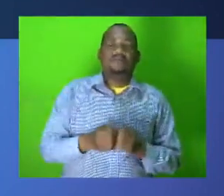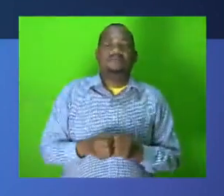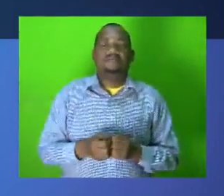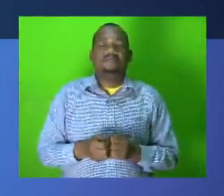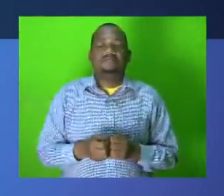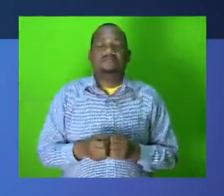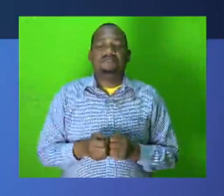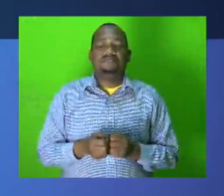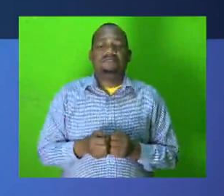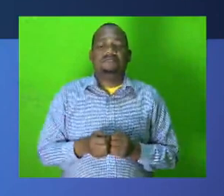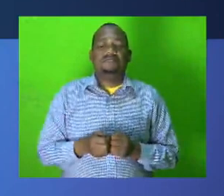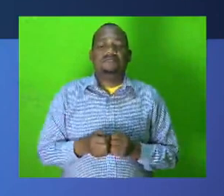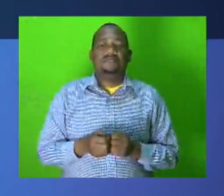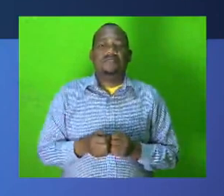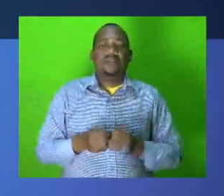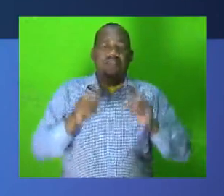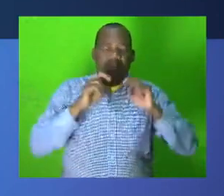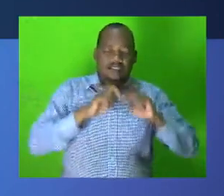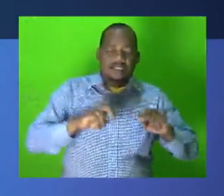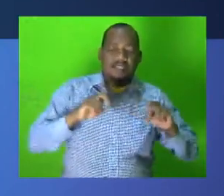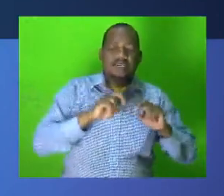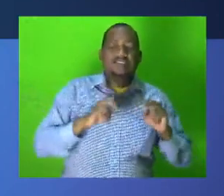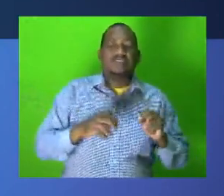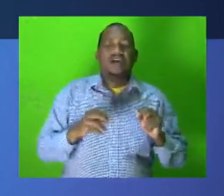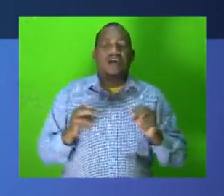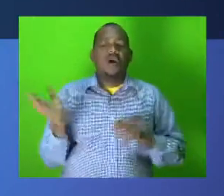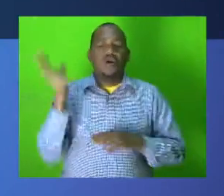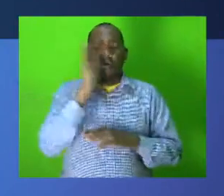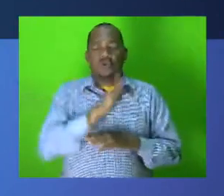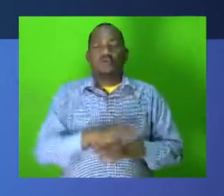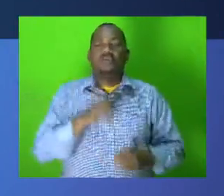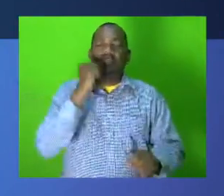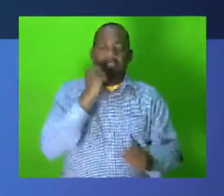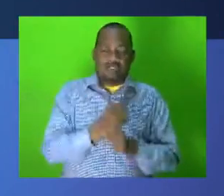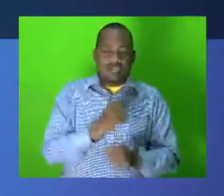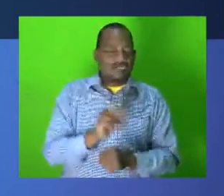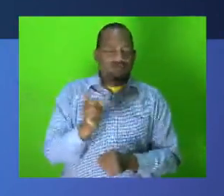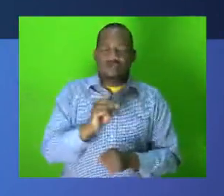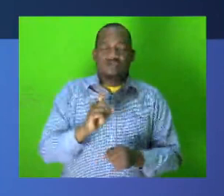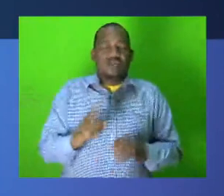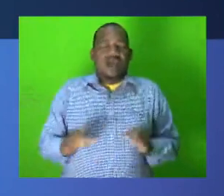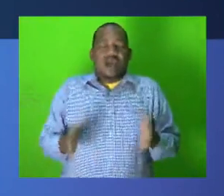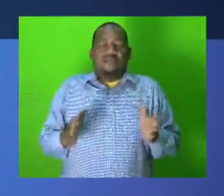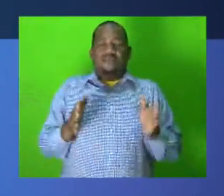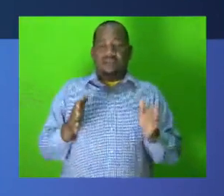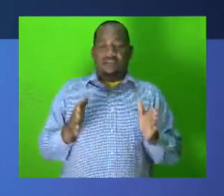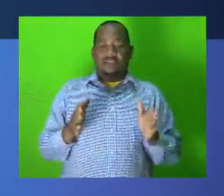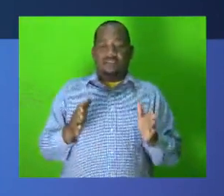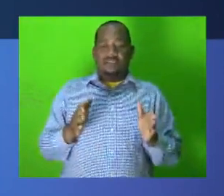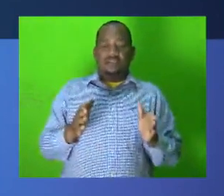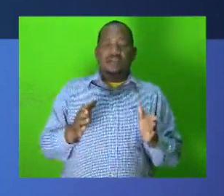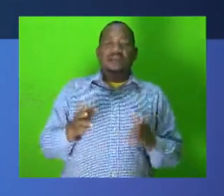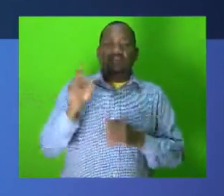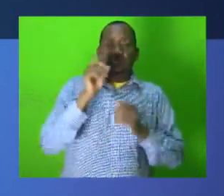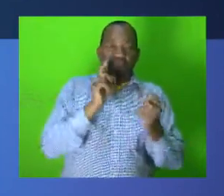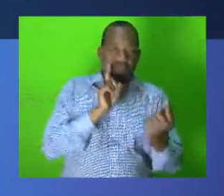research, like war, during the field, there is terrible climate, but researcher should be worked